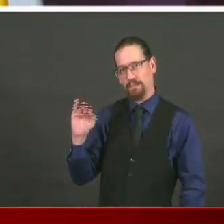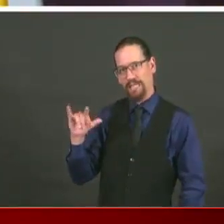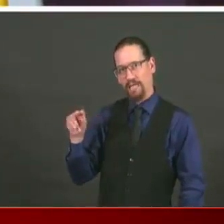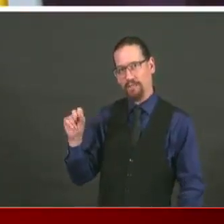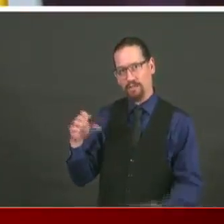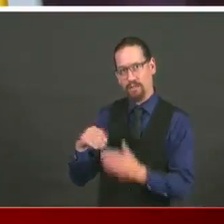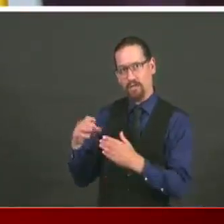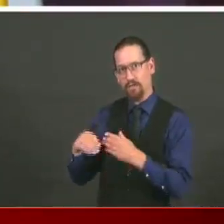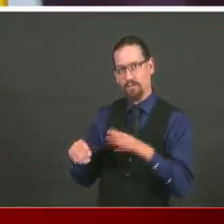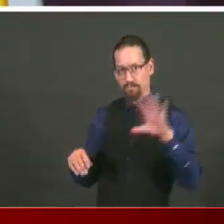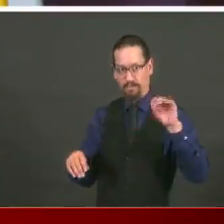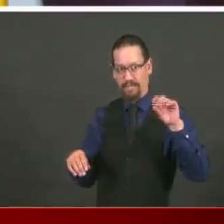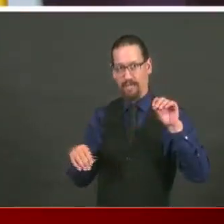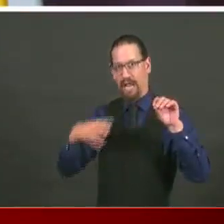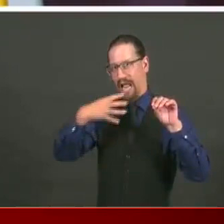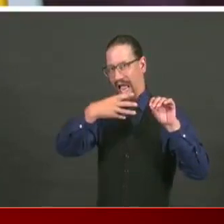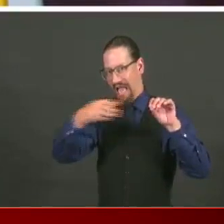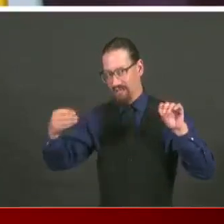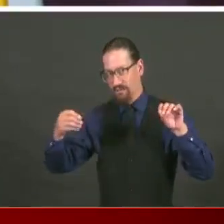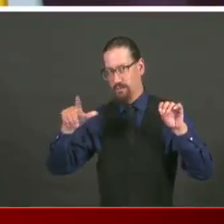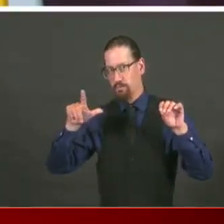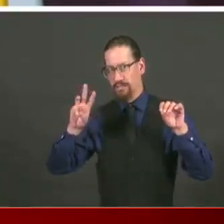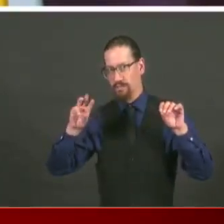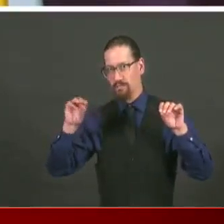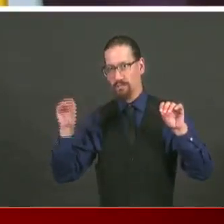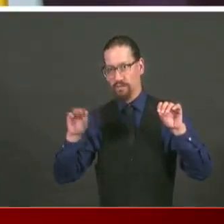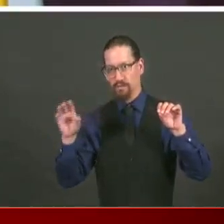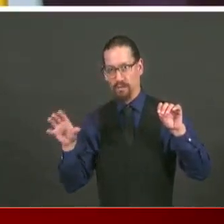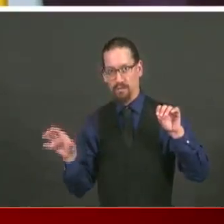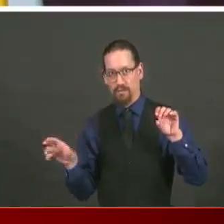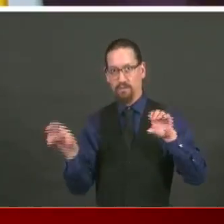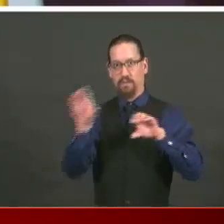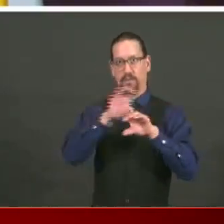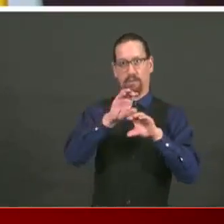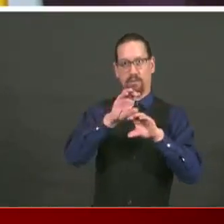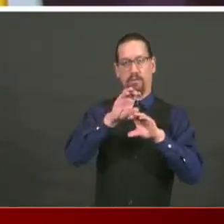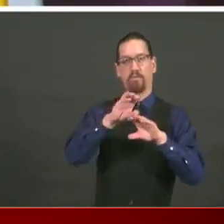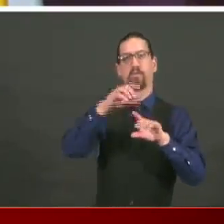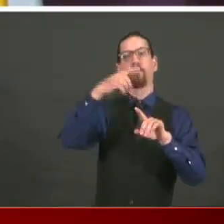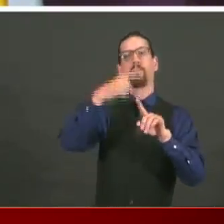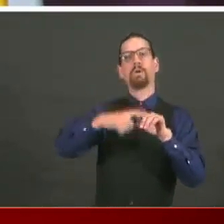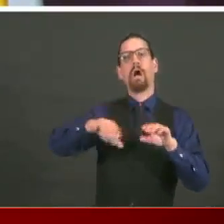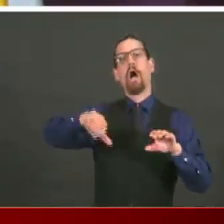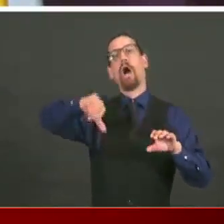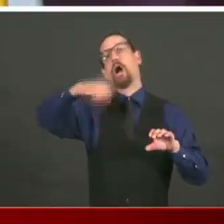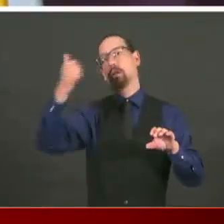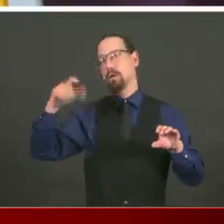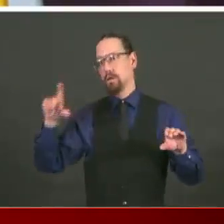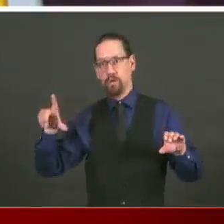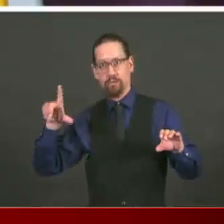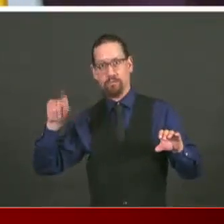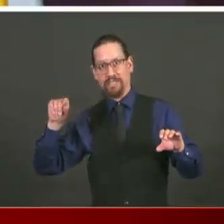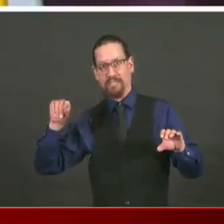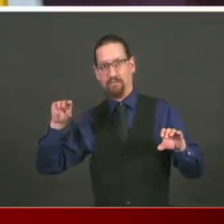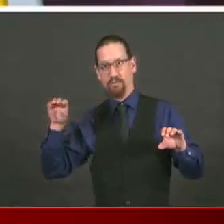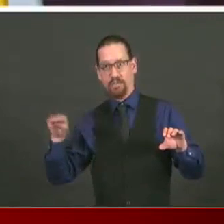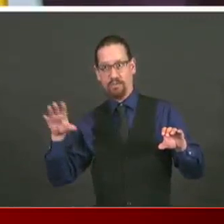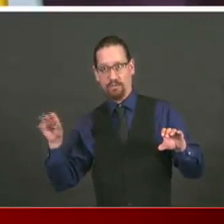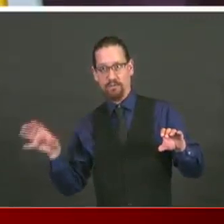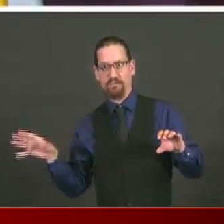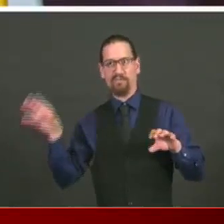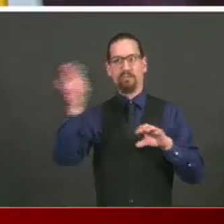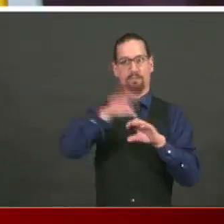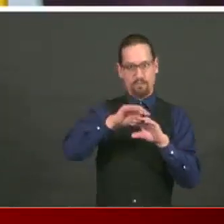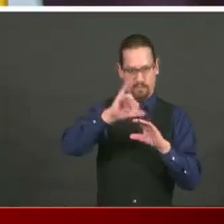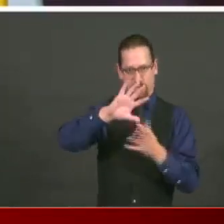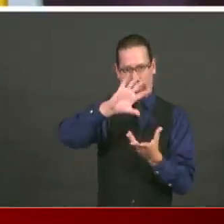And then on top of that, we have the 20 from the Small Business Development Fund. So today is $100 million straight